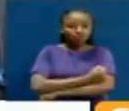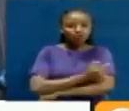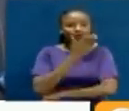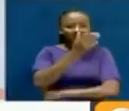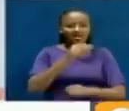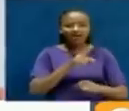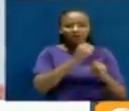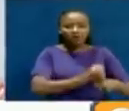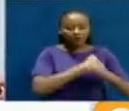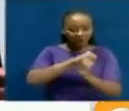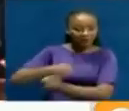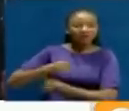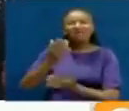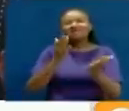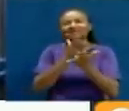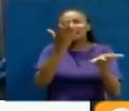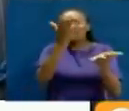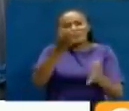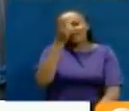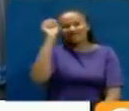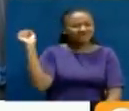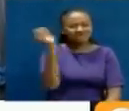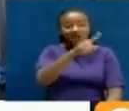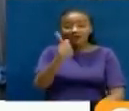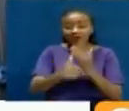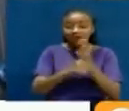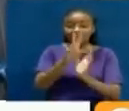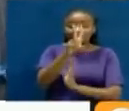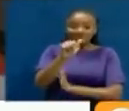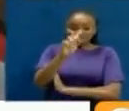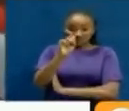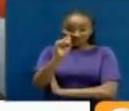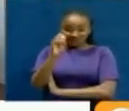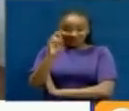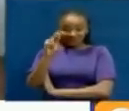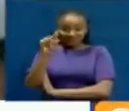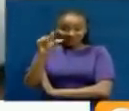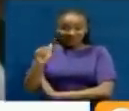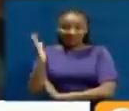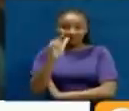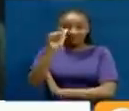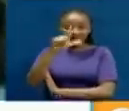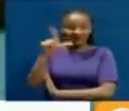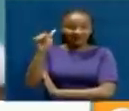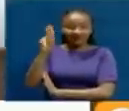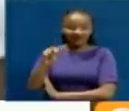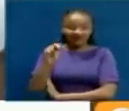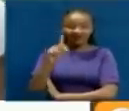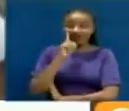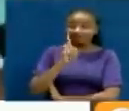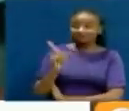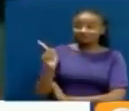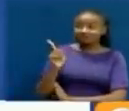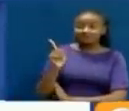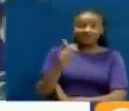High School, somewhere. The name is Wasonga Allan Udoma. The day had begun like any other for this family